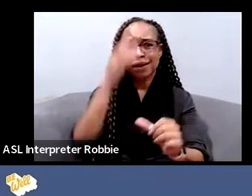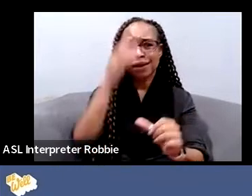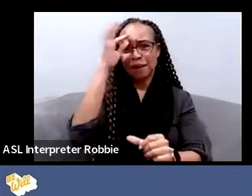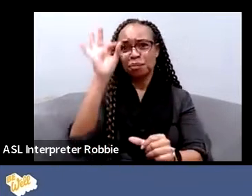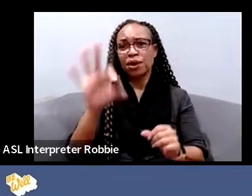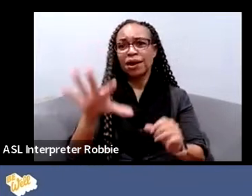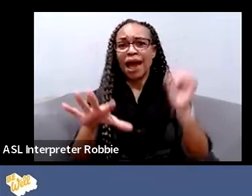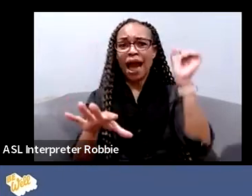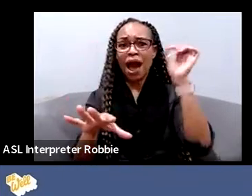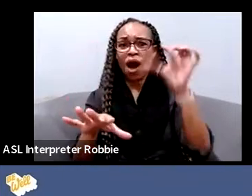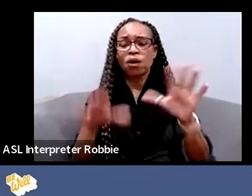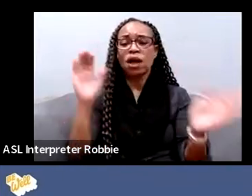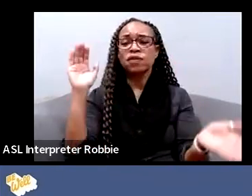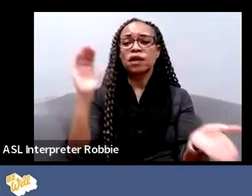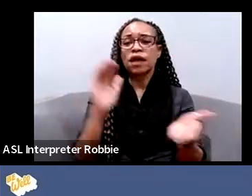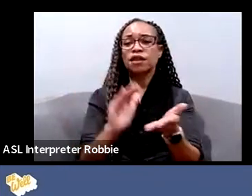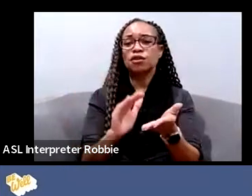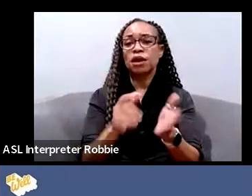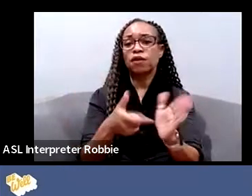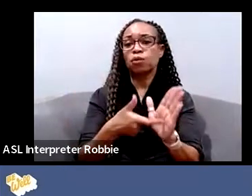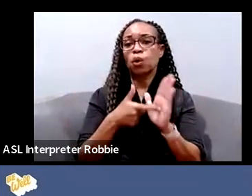of the requirements to recommendations,